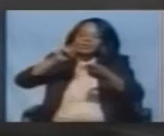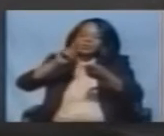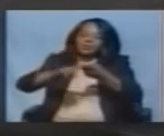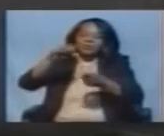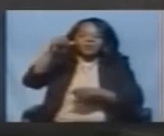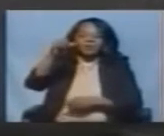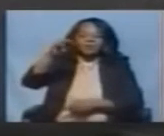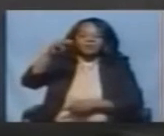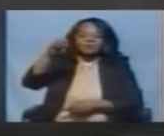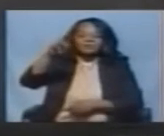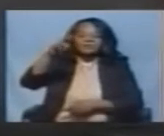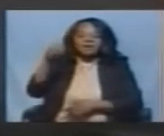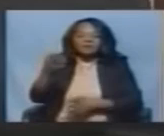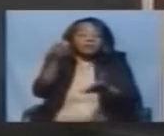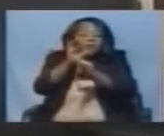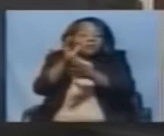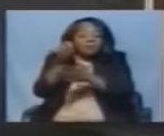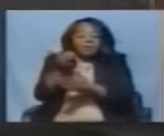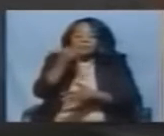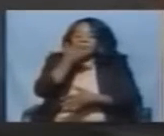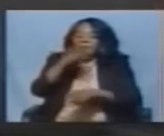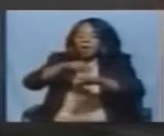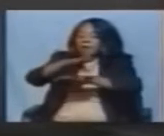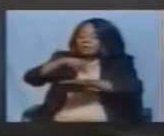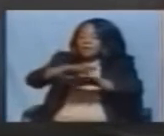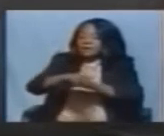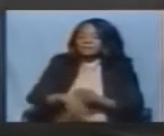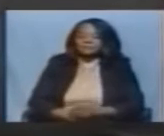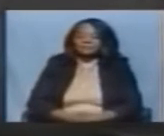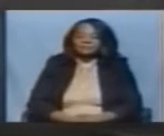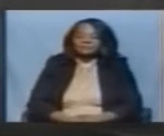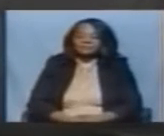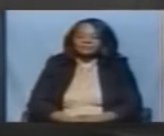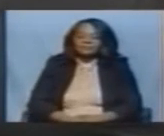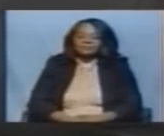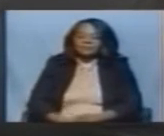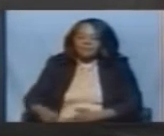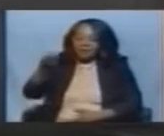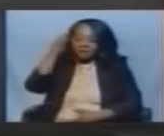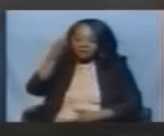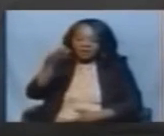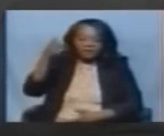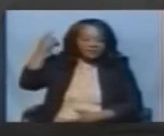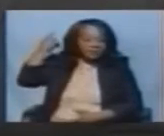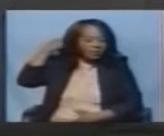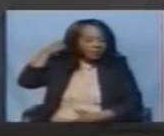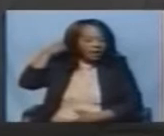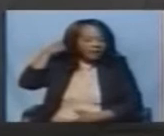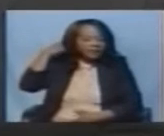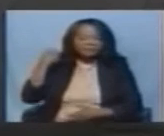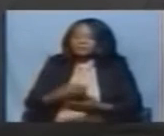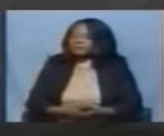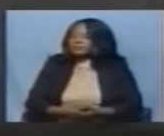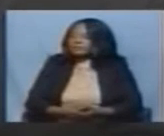advice? No. This, you know, this is what I'm saying, Grevazio, that focusing your mind and your energies